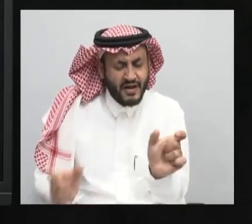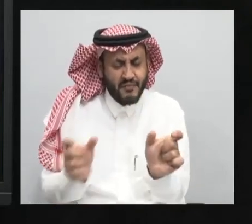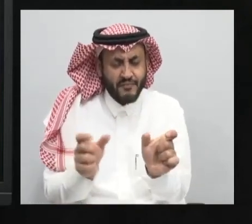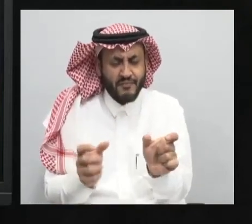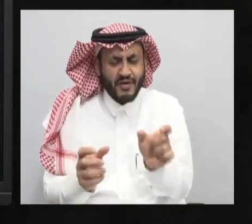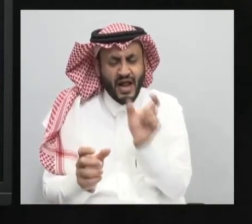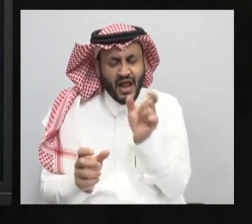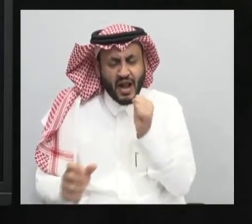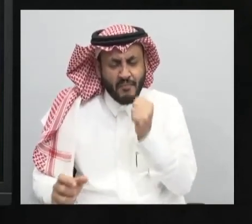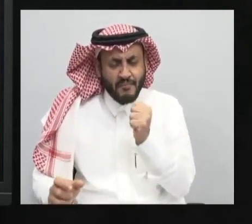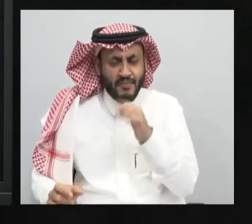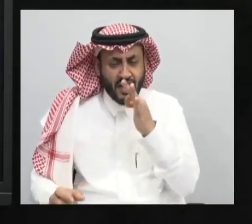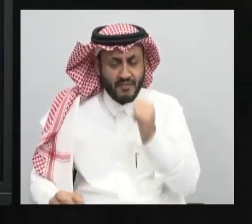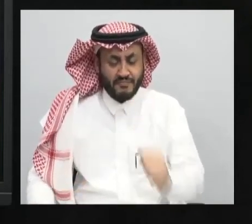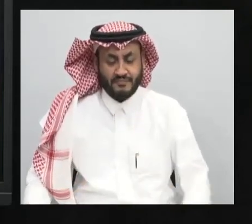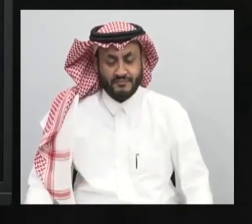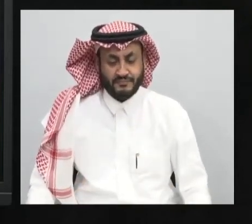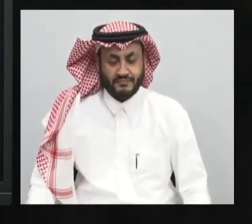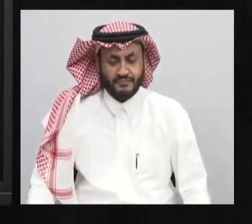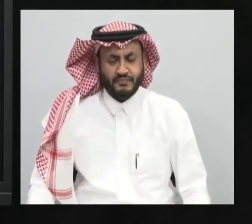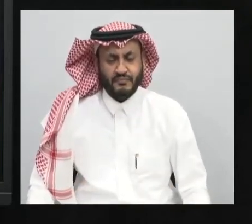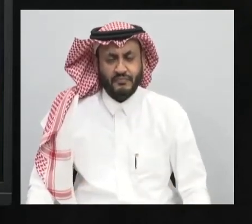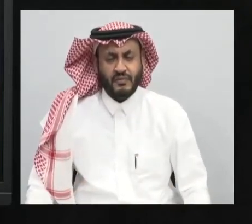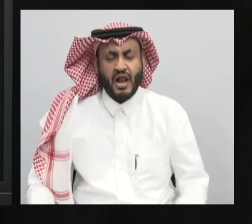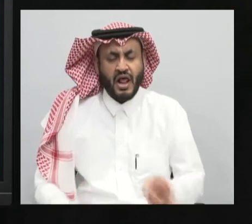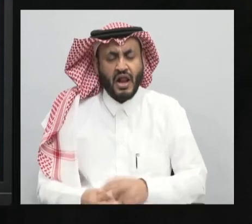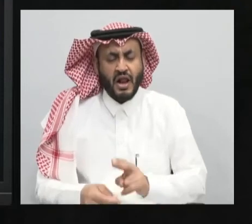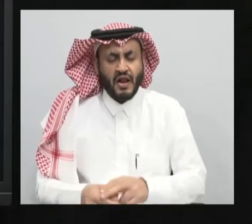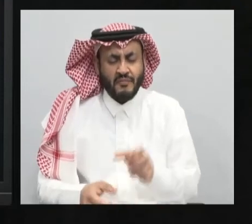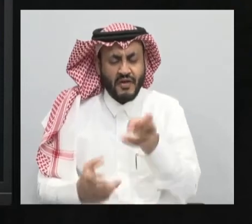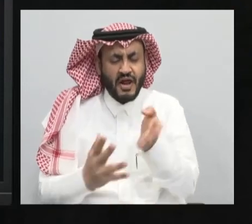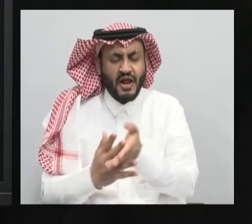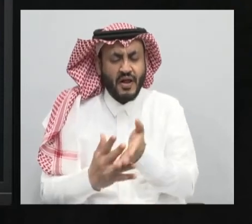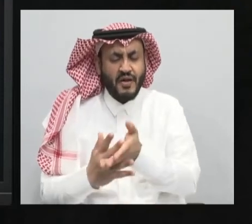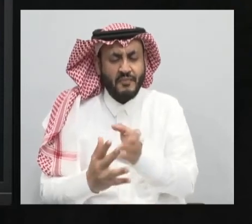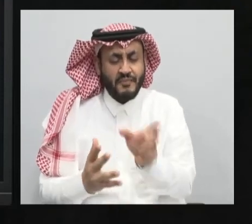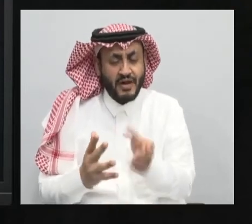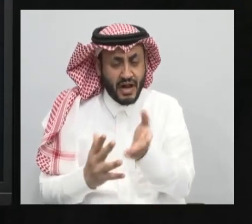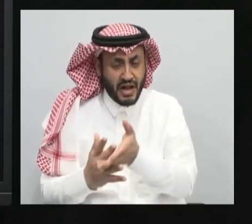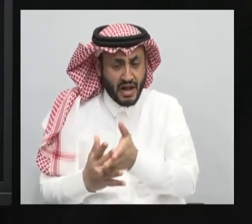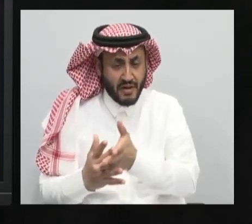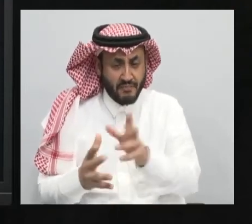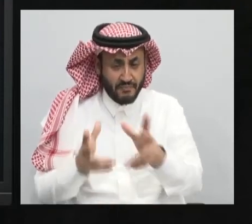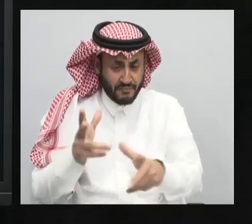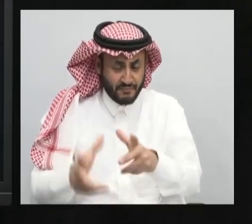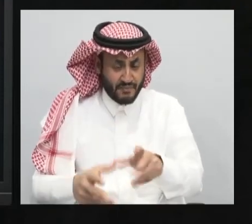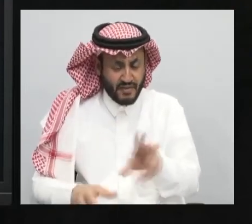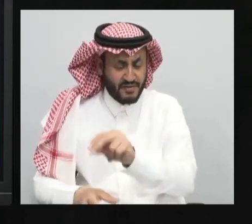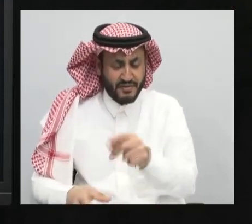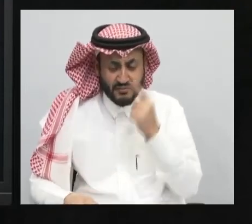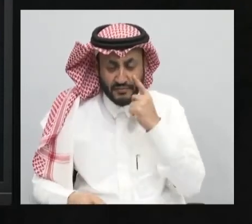it, okay? Most of the time, the stress is in the middle of the adjective, okay? Like